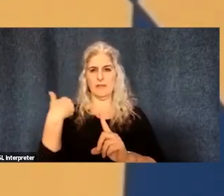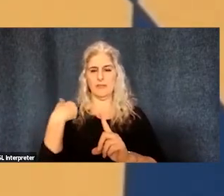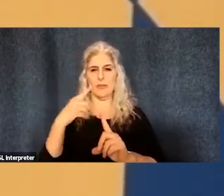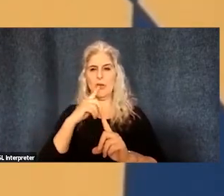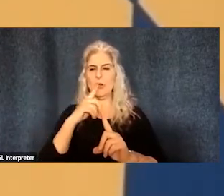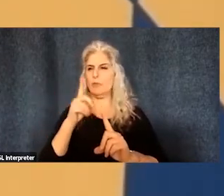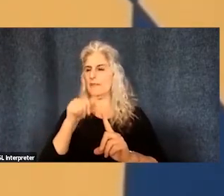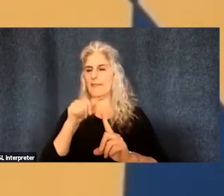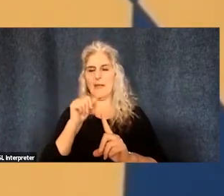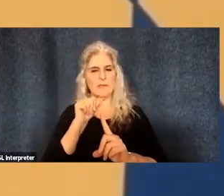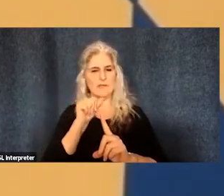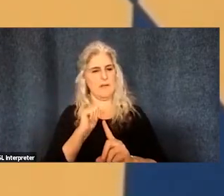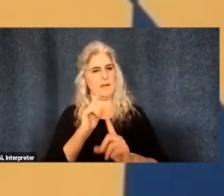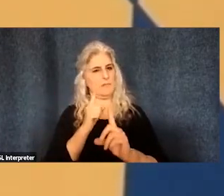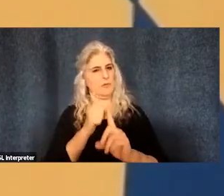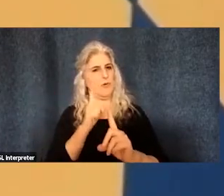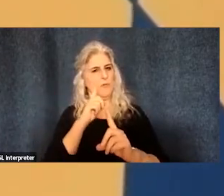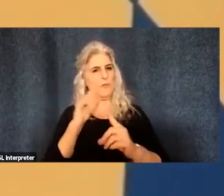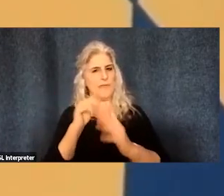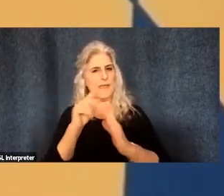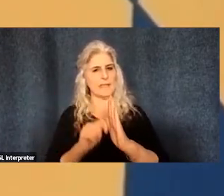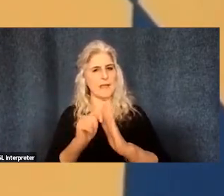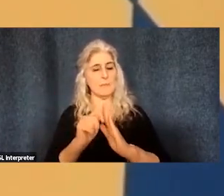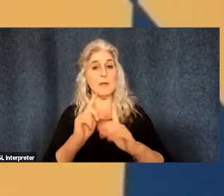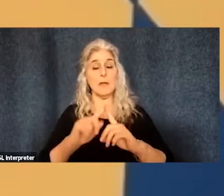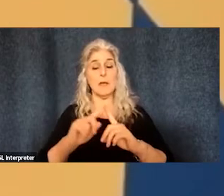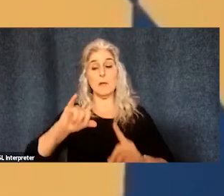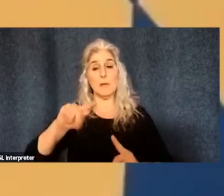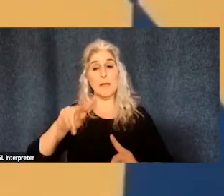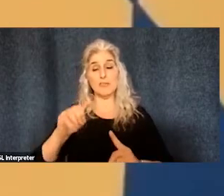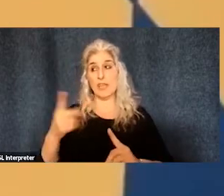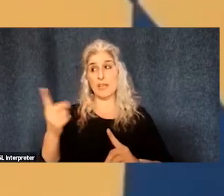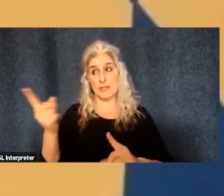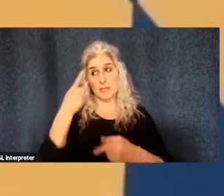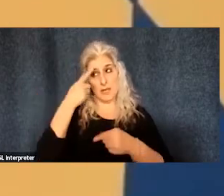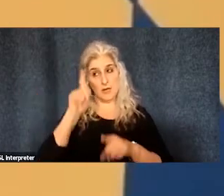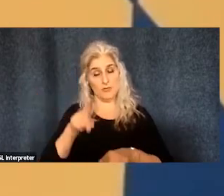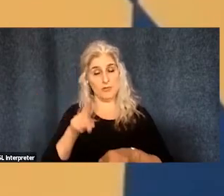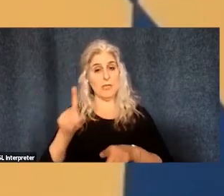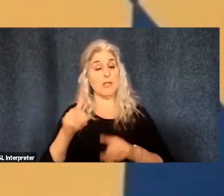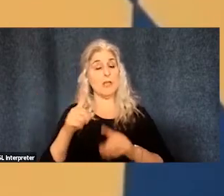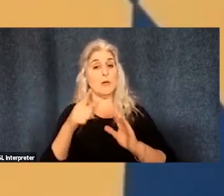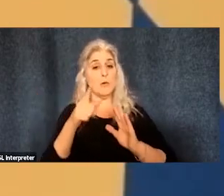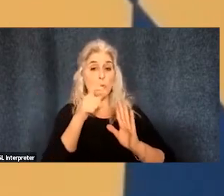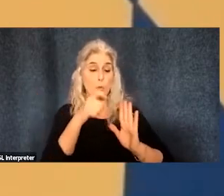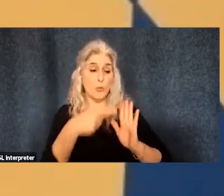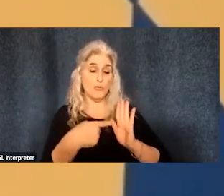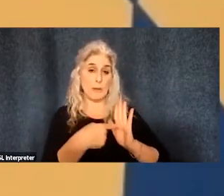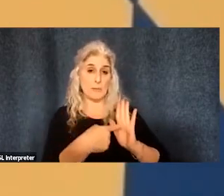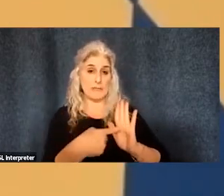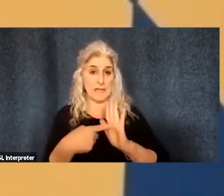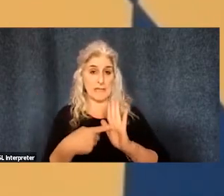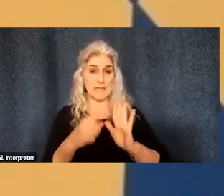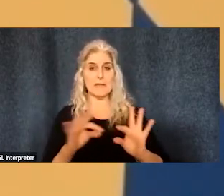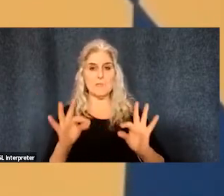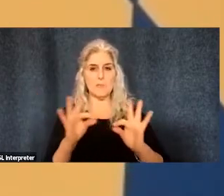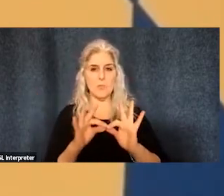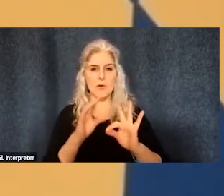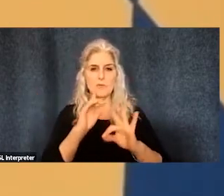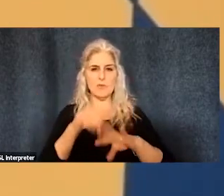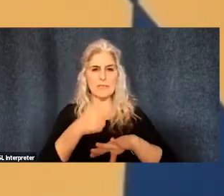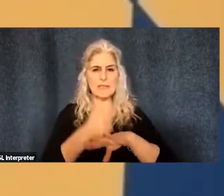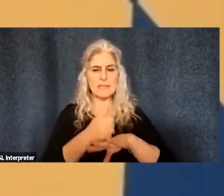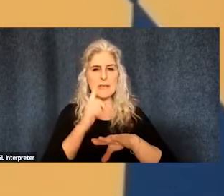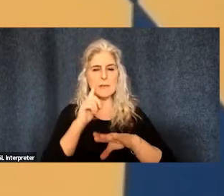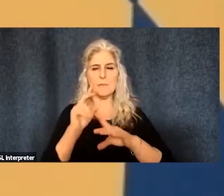making. But as Janice said, representation matters. And so painting that purpose and that, you know, North Star